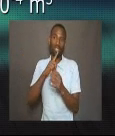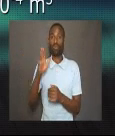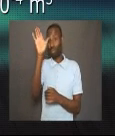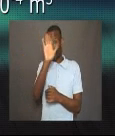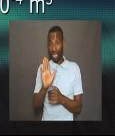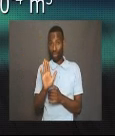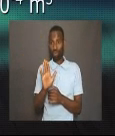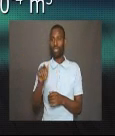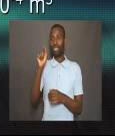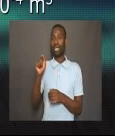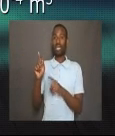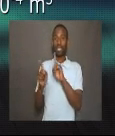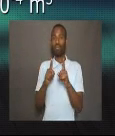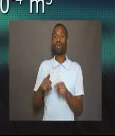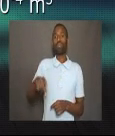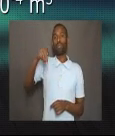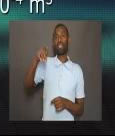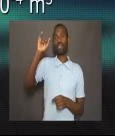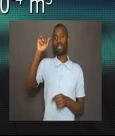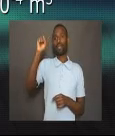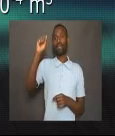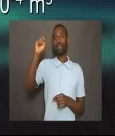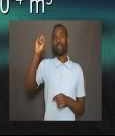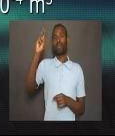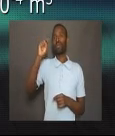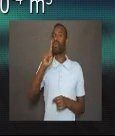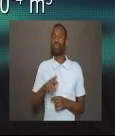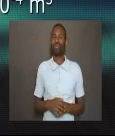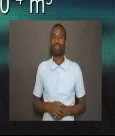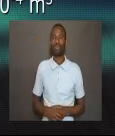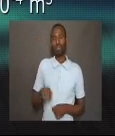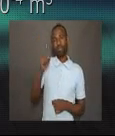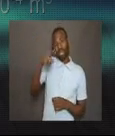work done by the gas on the piston.